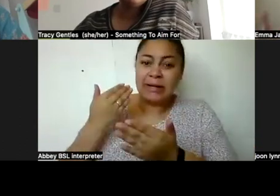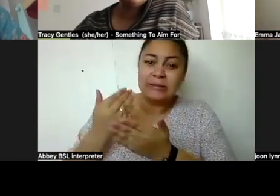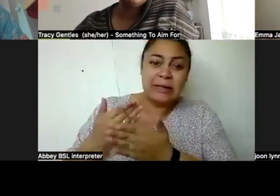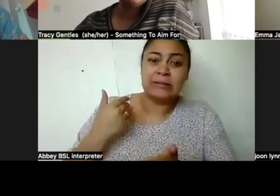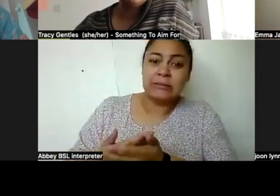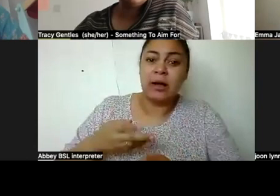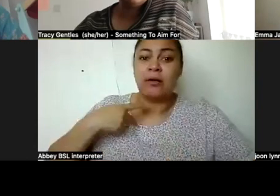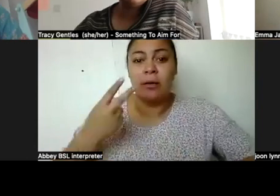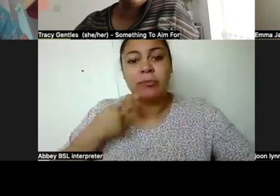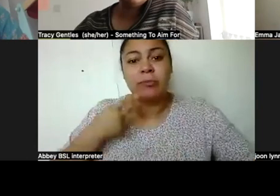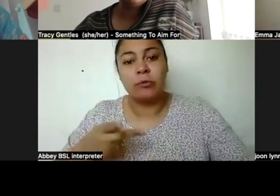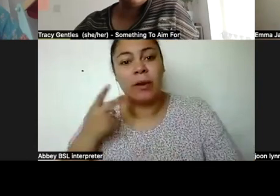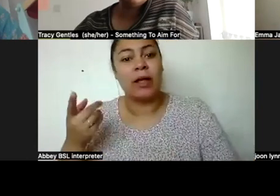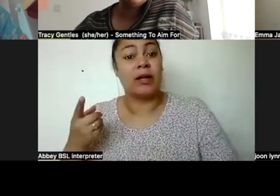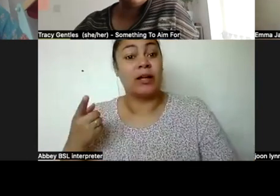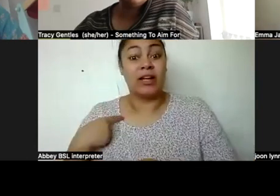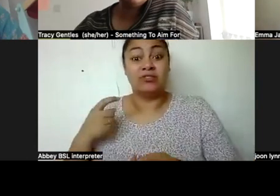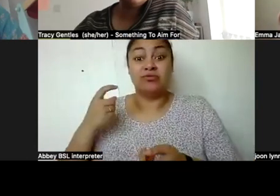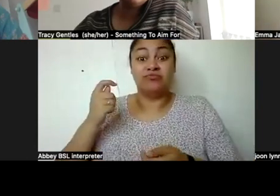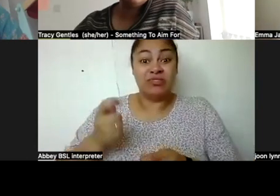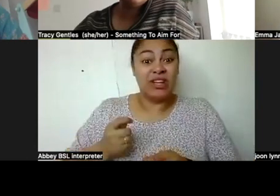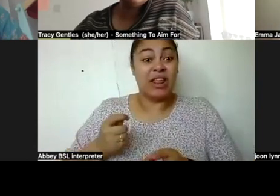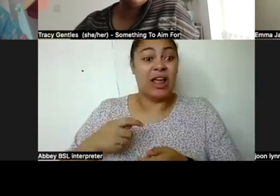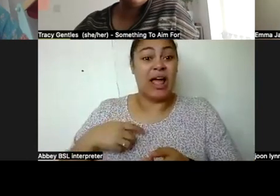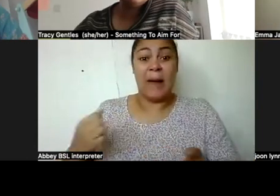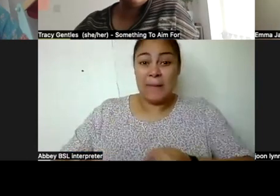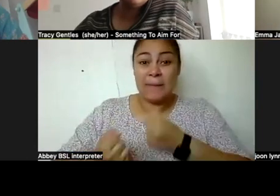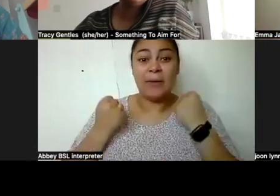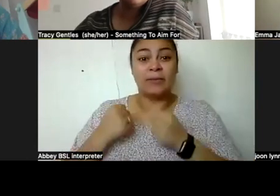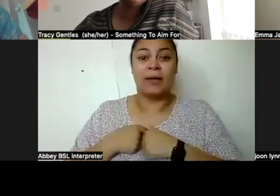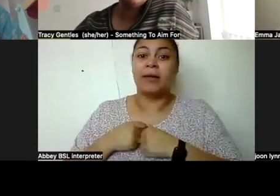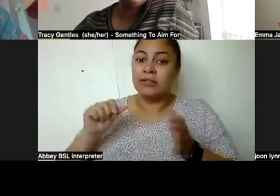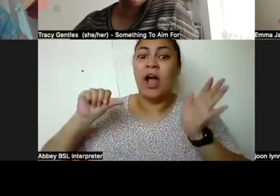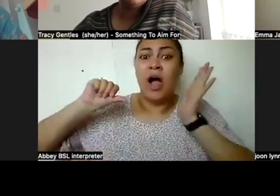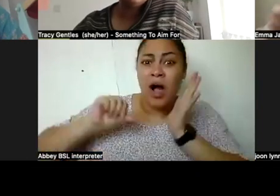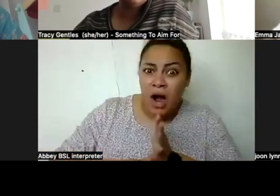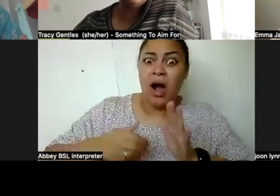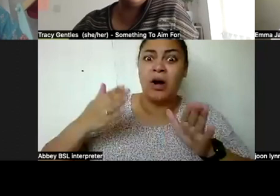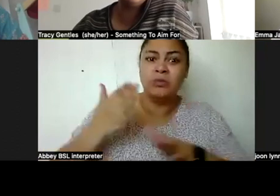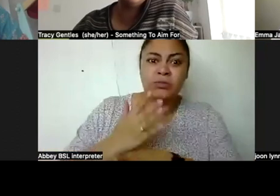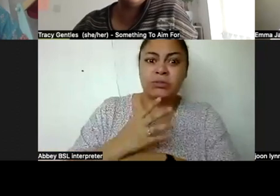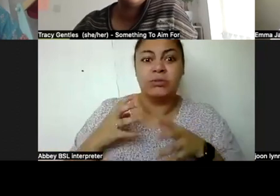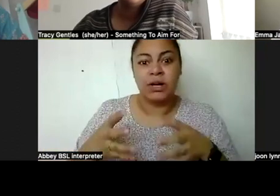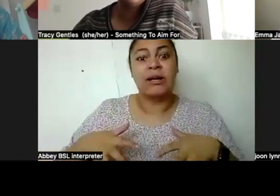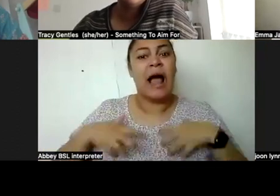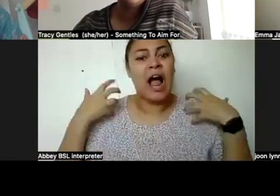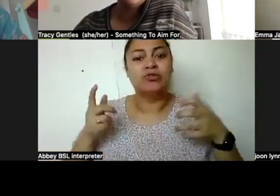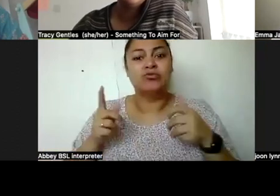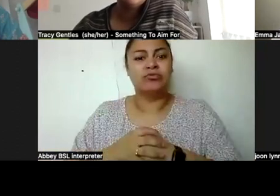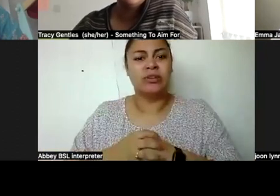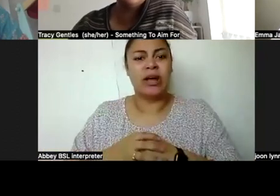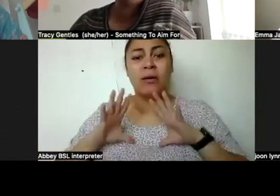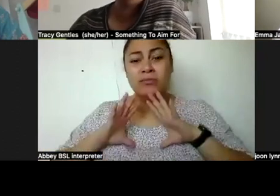is resilience and palatability and really fucking hard work. And I'm angry because